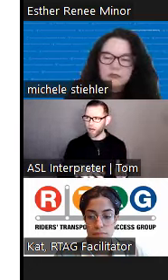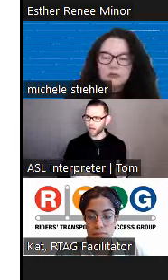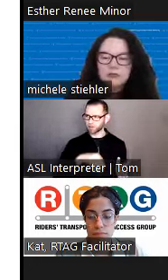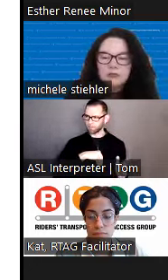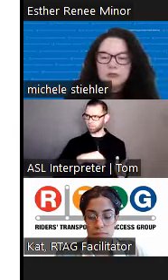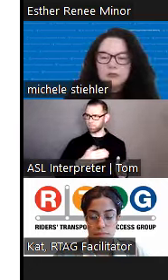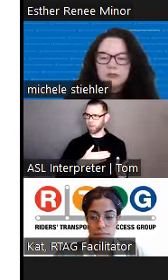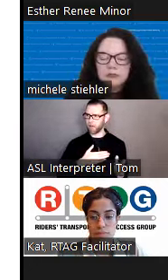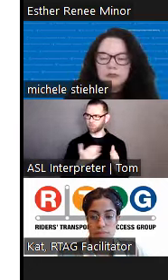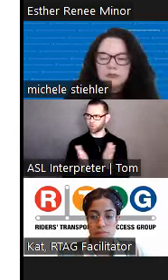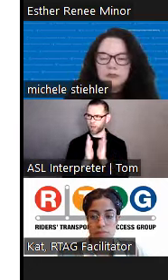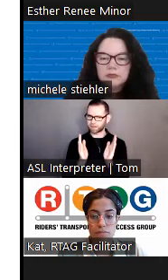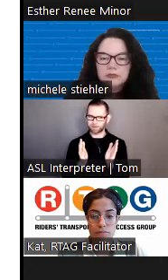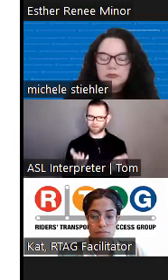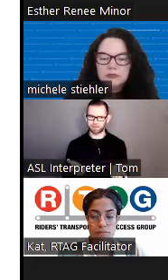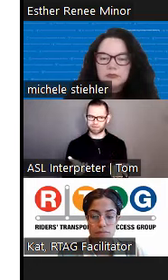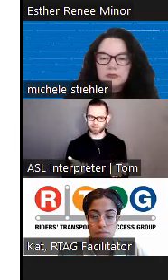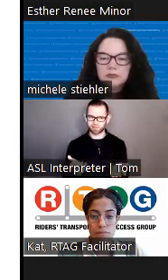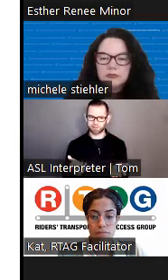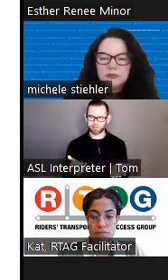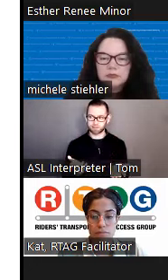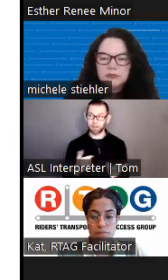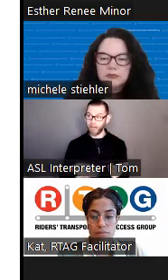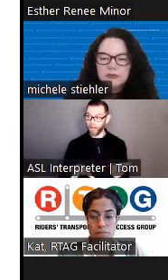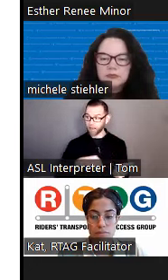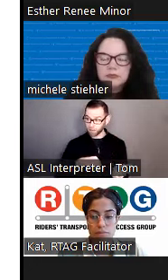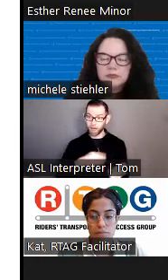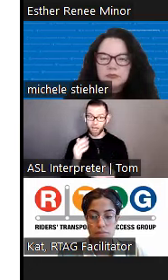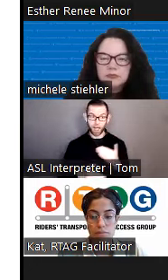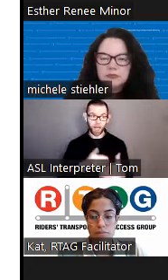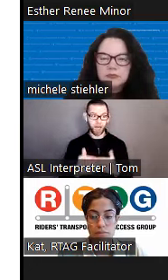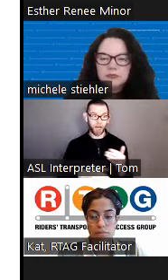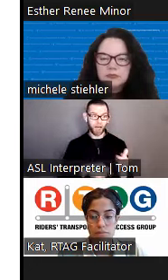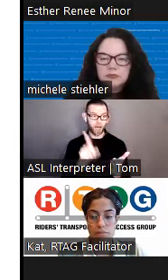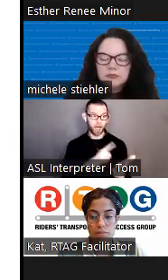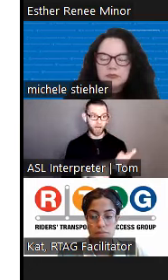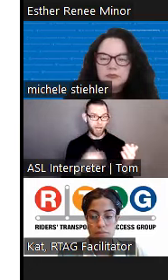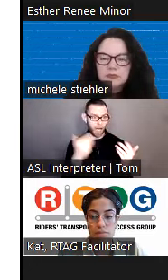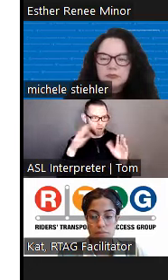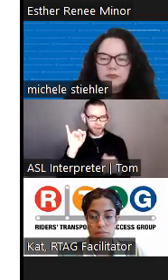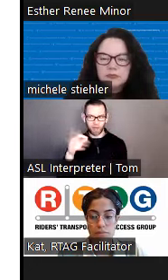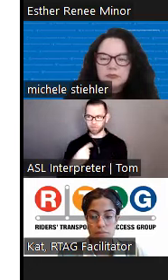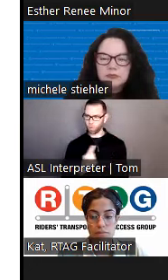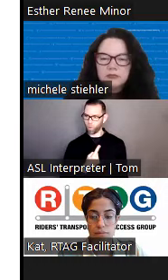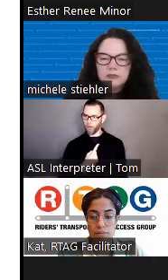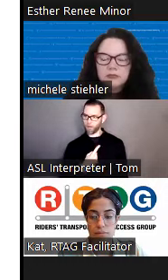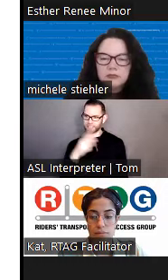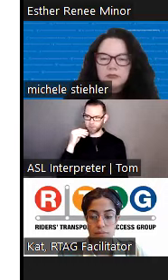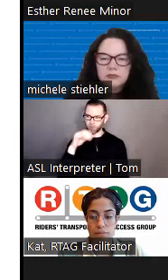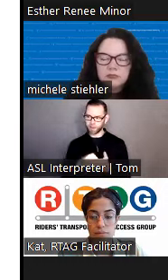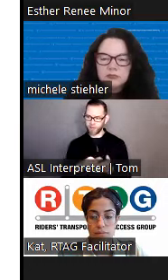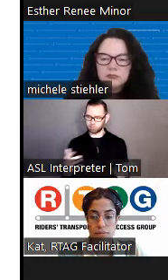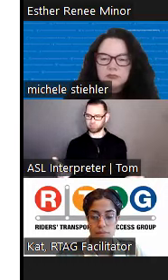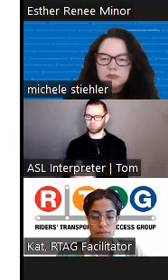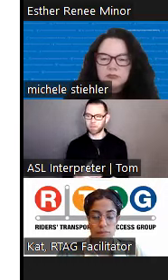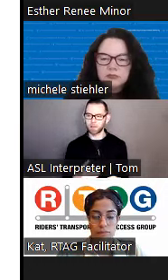request up to have it canceled. Am I the only one experiencing this? And it's not